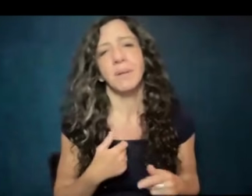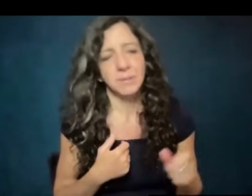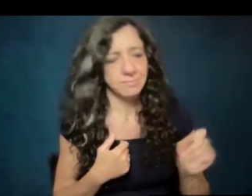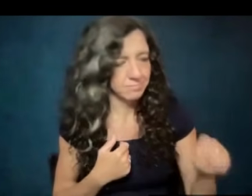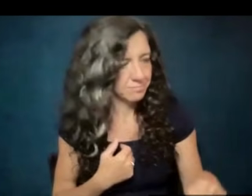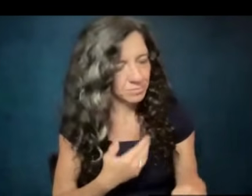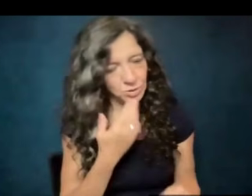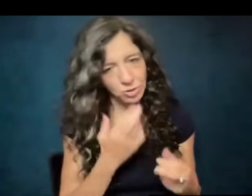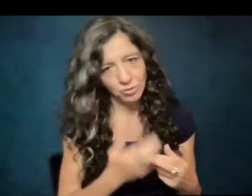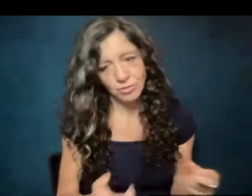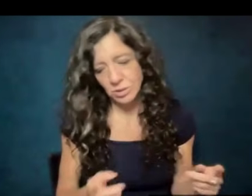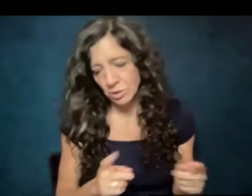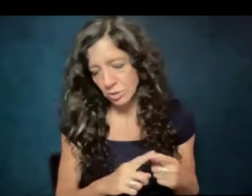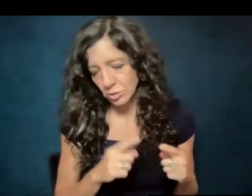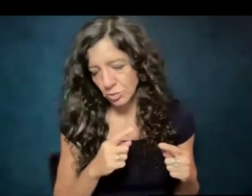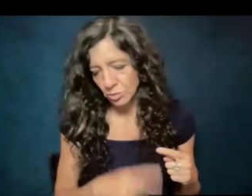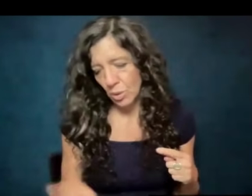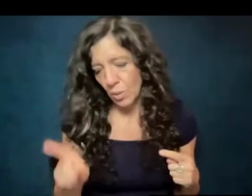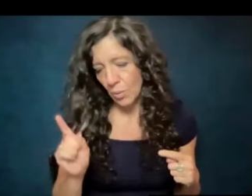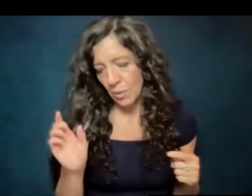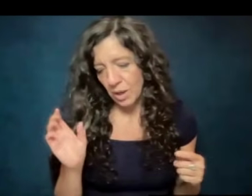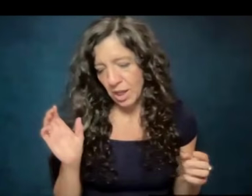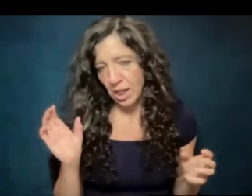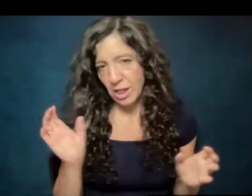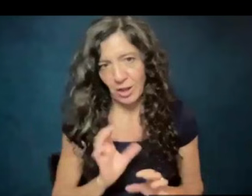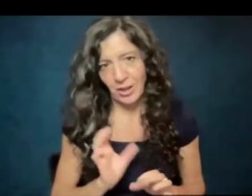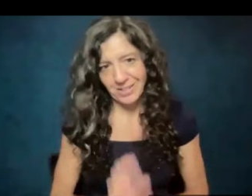good resource to go look.